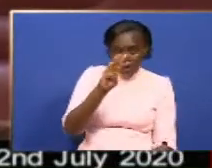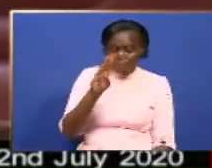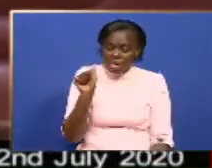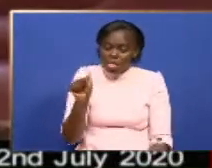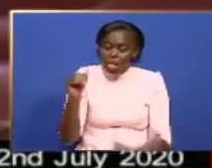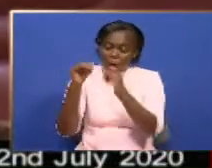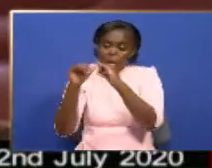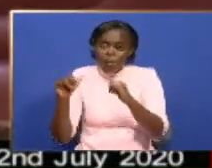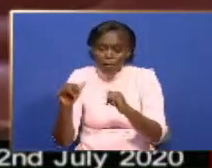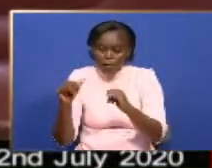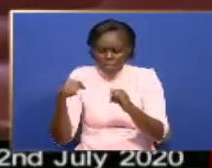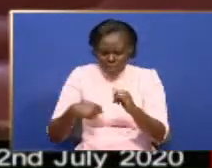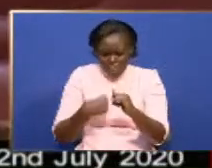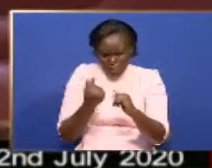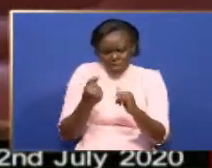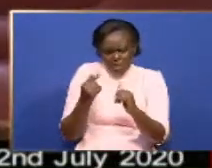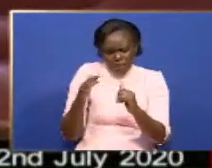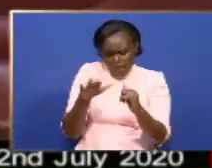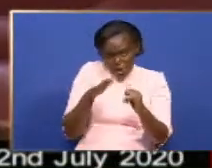being a neighbor to that,